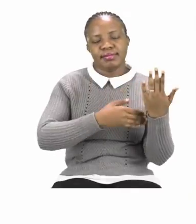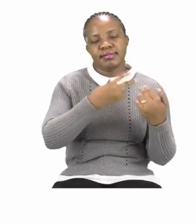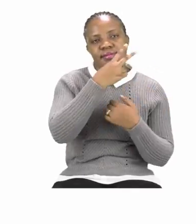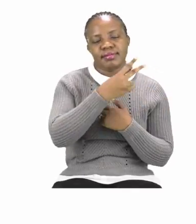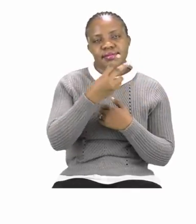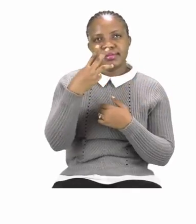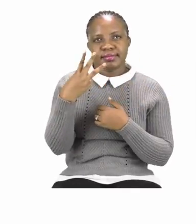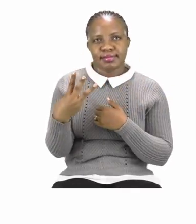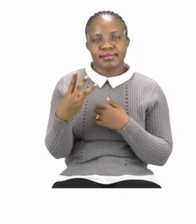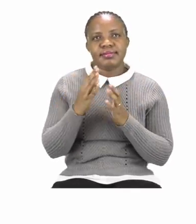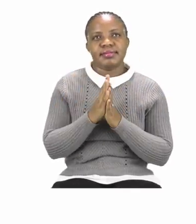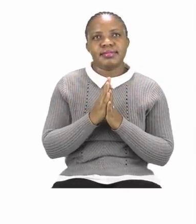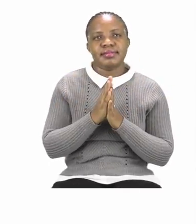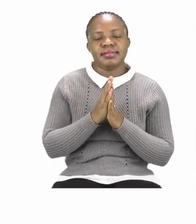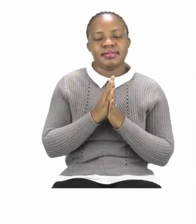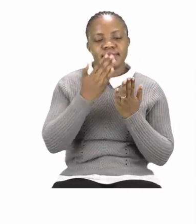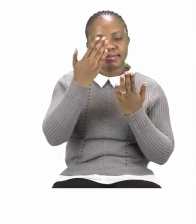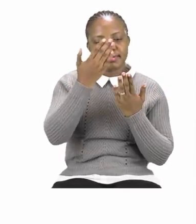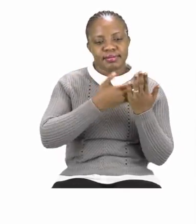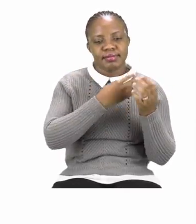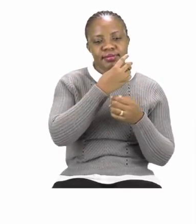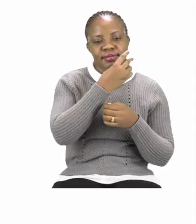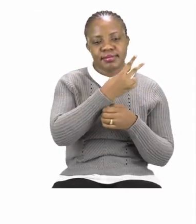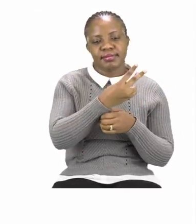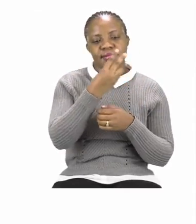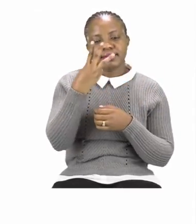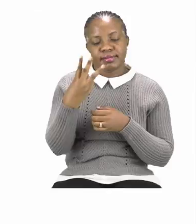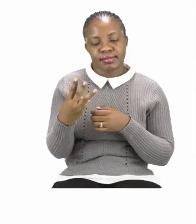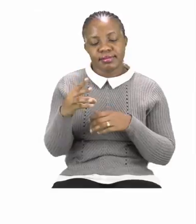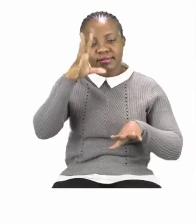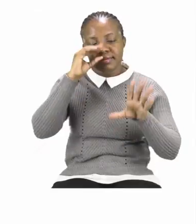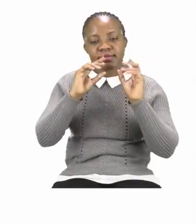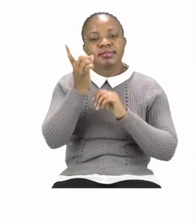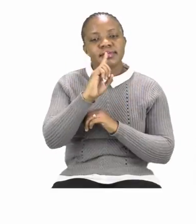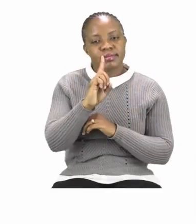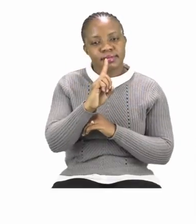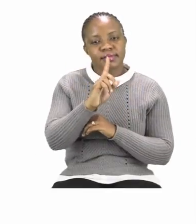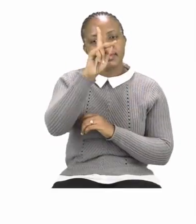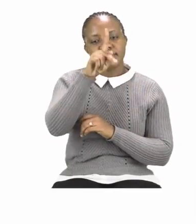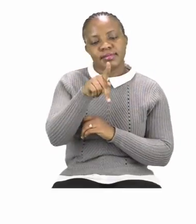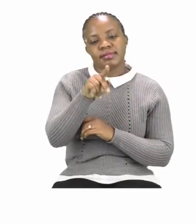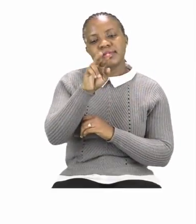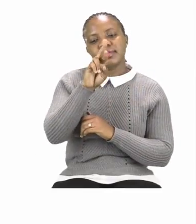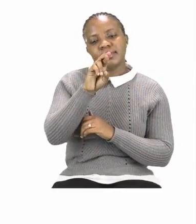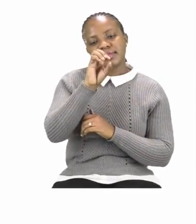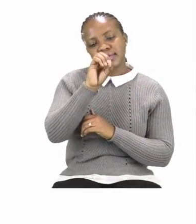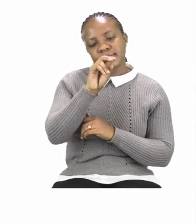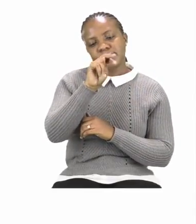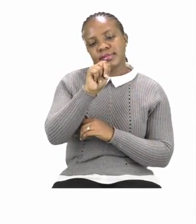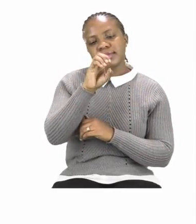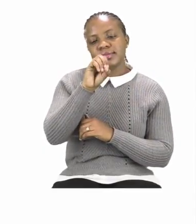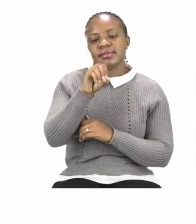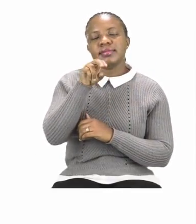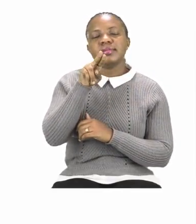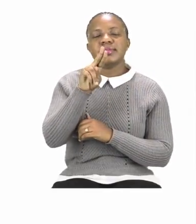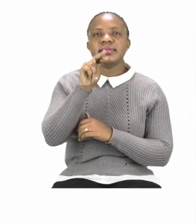page 23, you are going to see pronouns. Now remember, a pronoun is a word